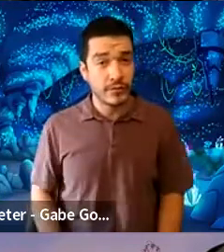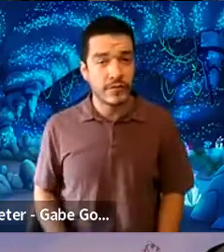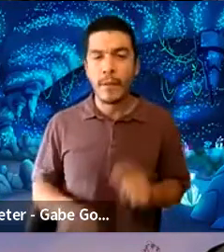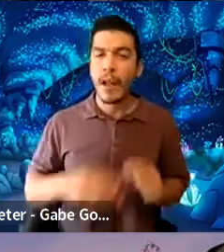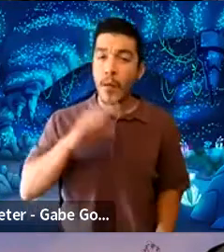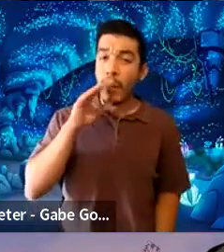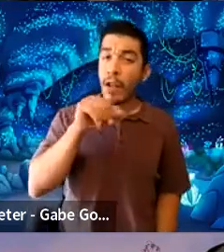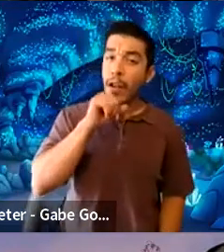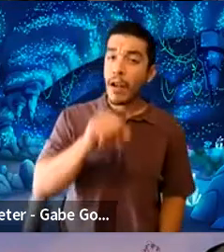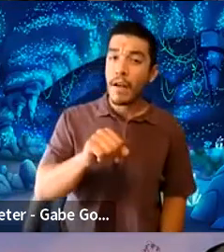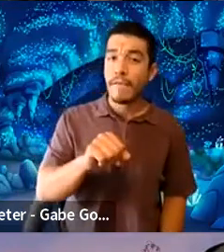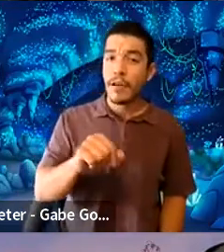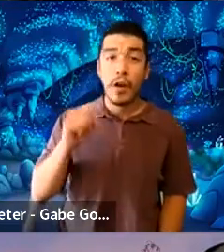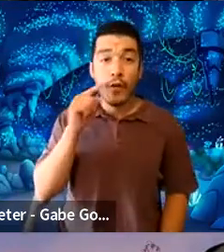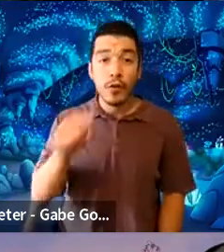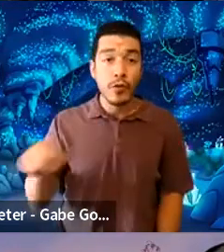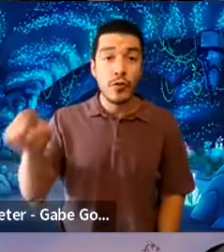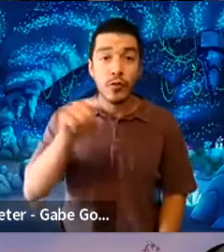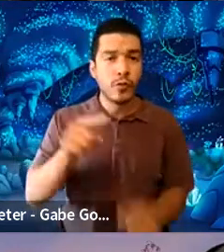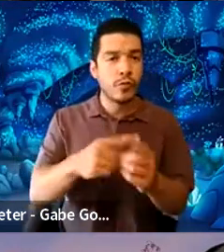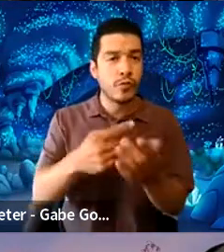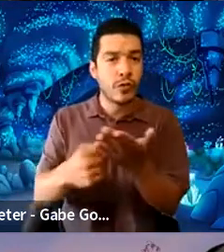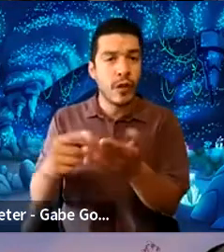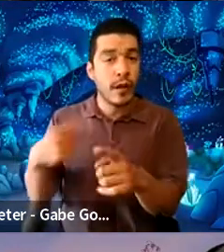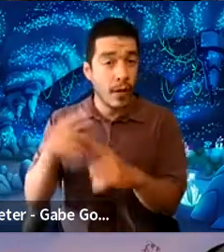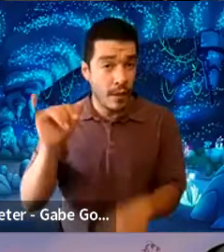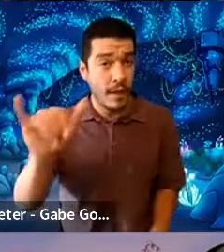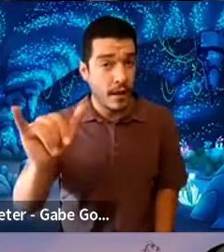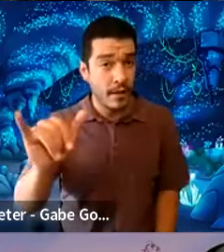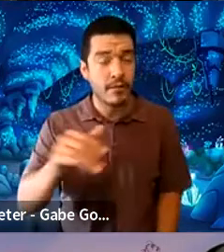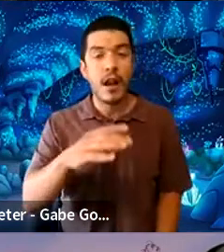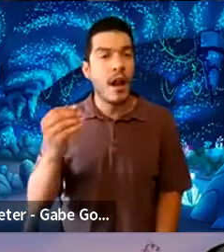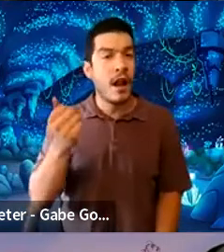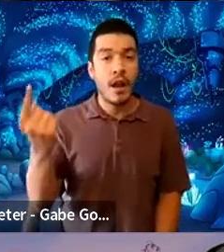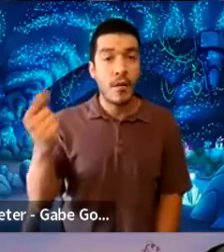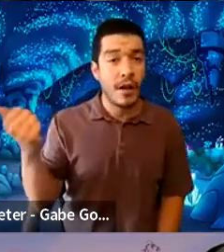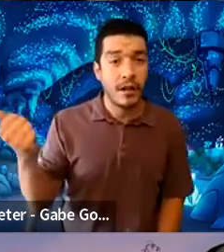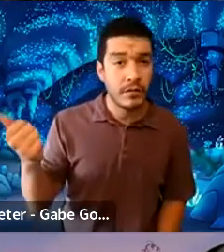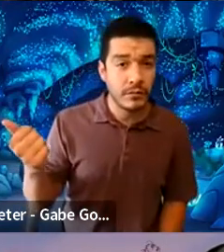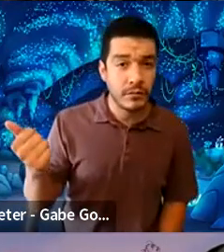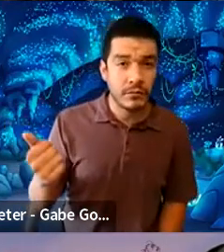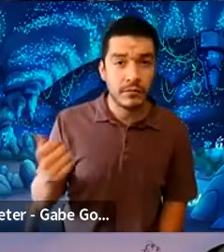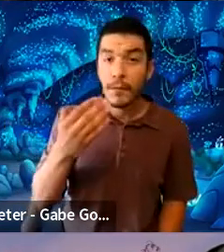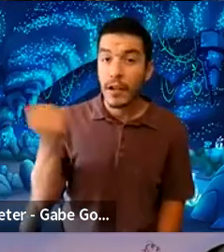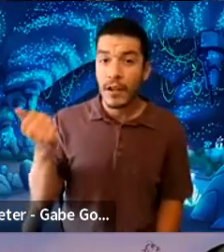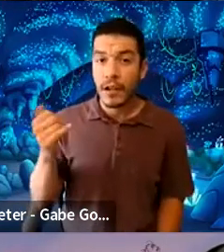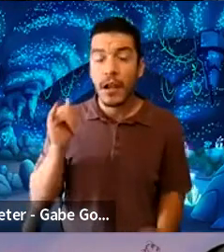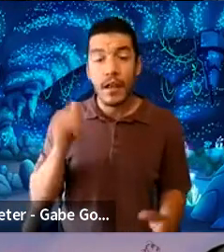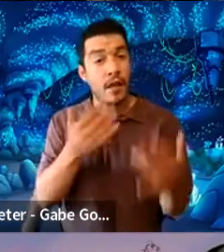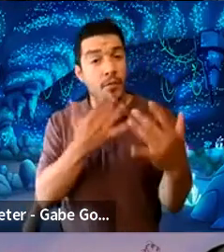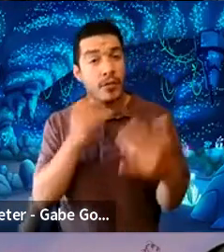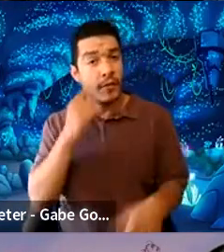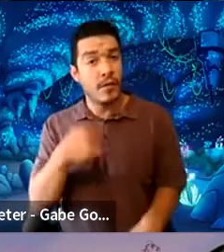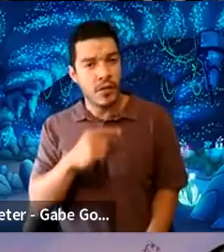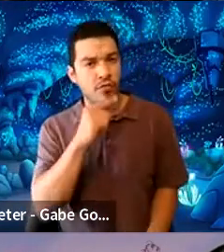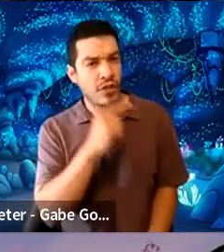love for you all to talk about that, and anyone else, because the music to me